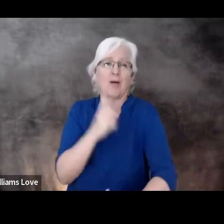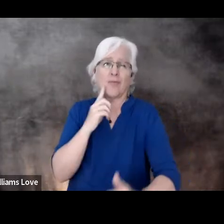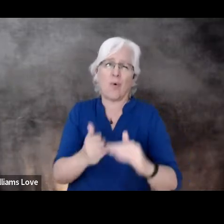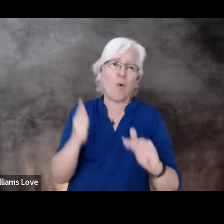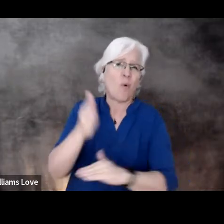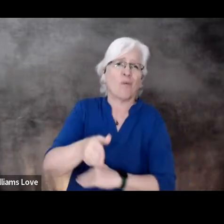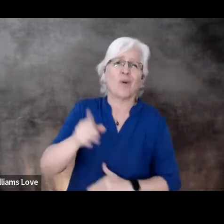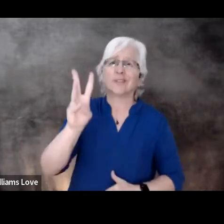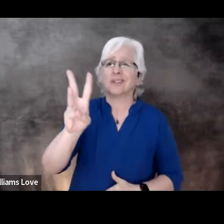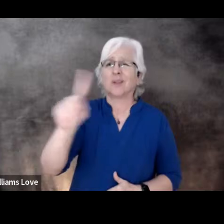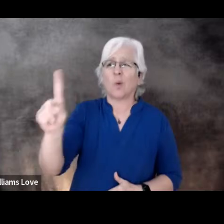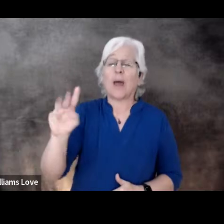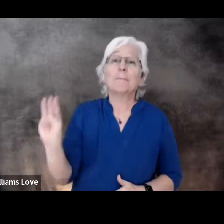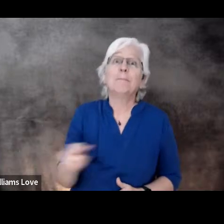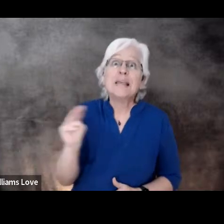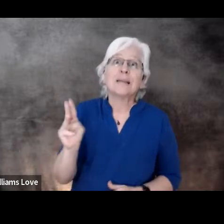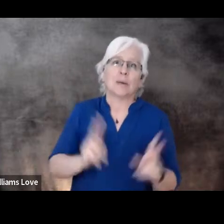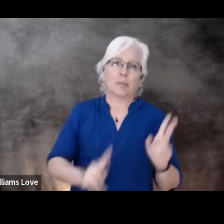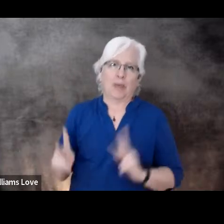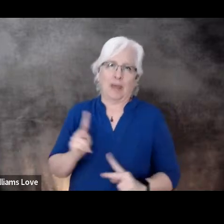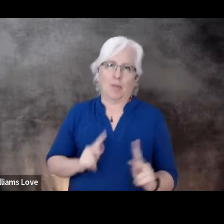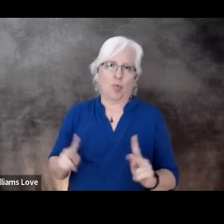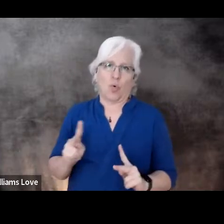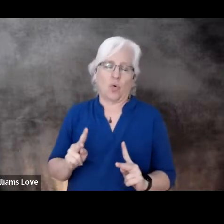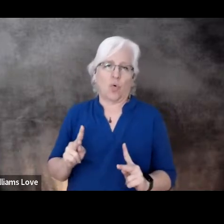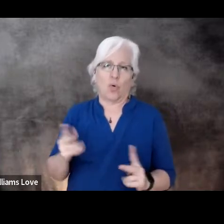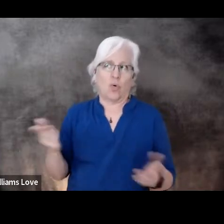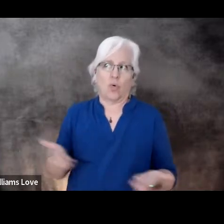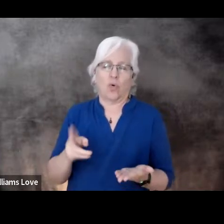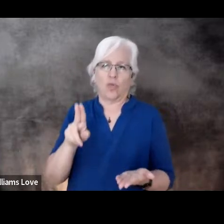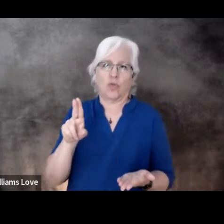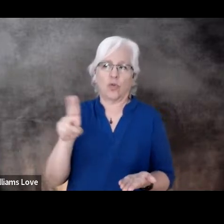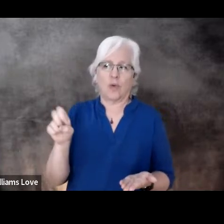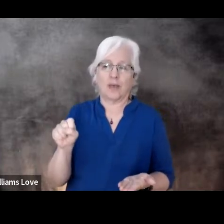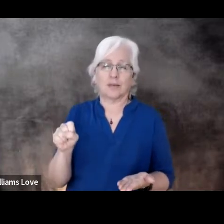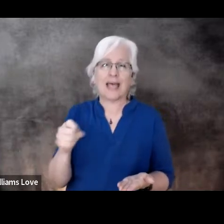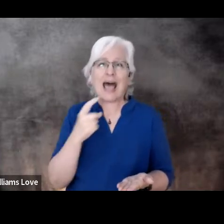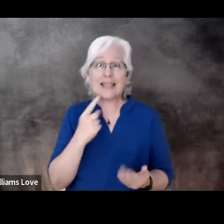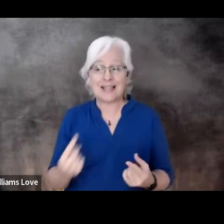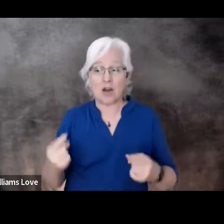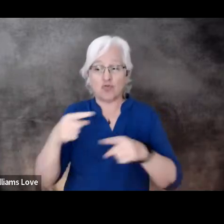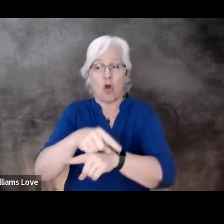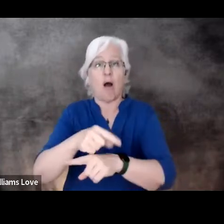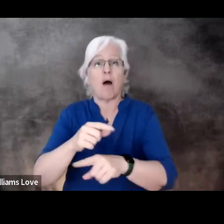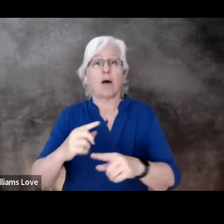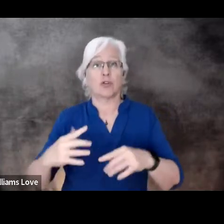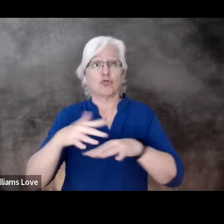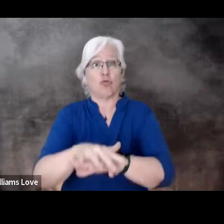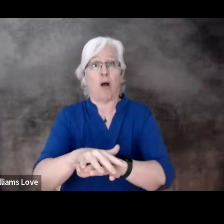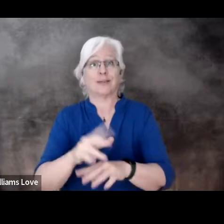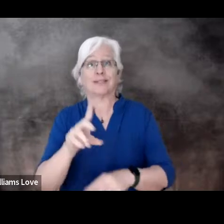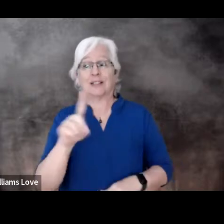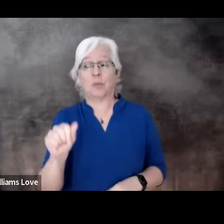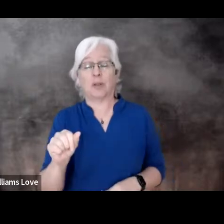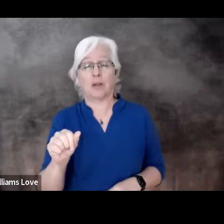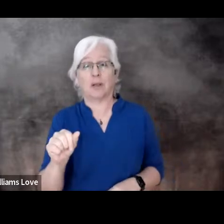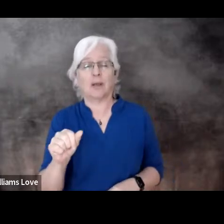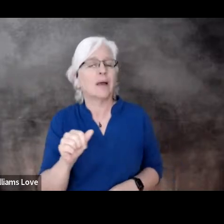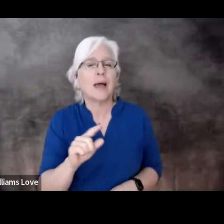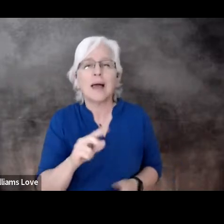with disabilities in the United States. When I say cross-disability, what I mean is that we do not focus on a